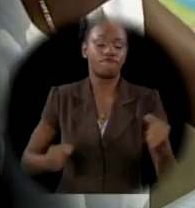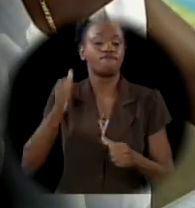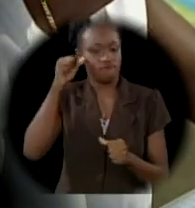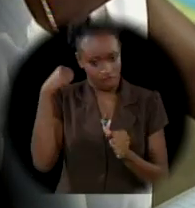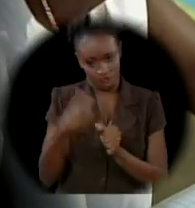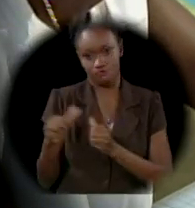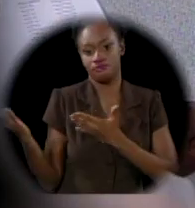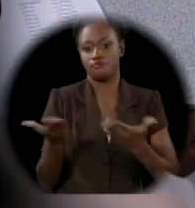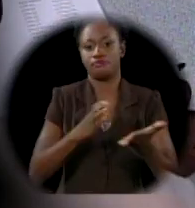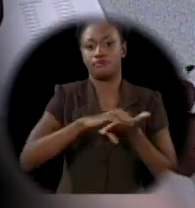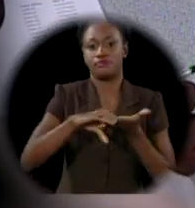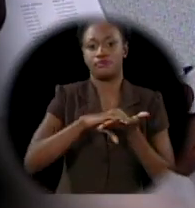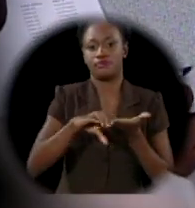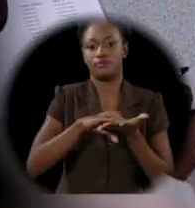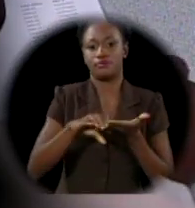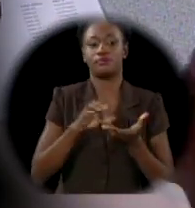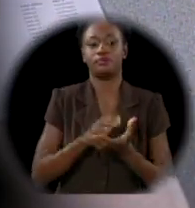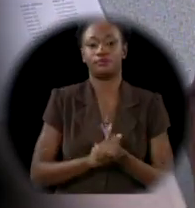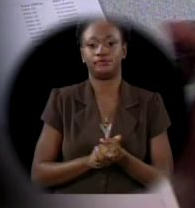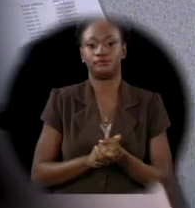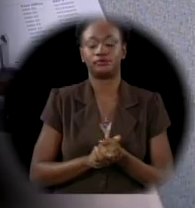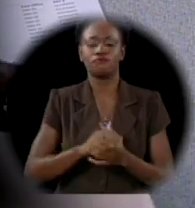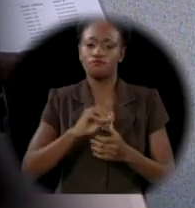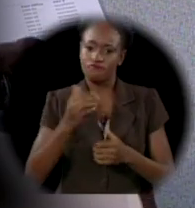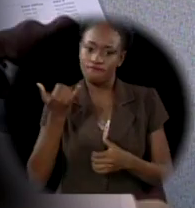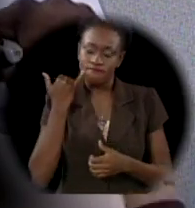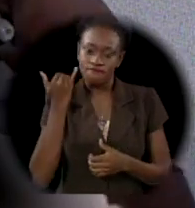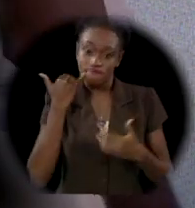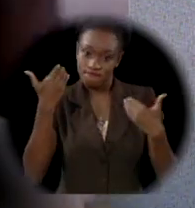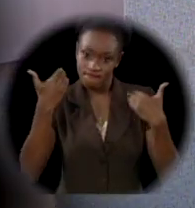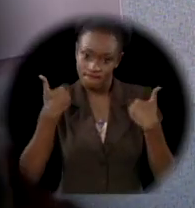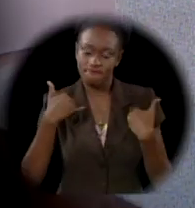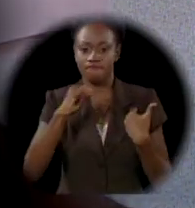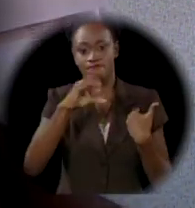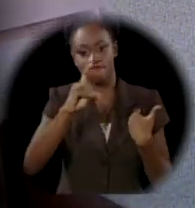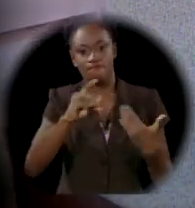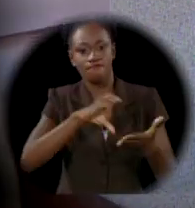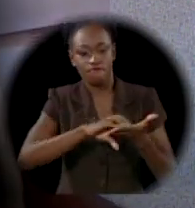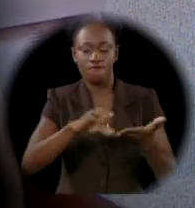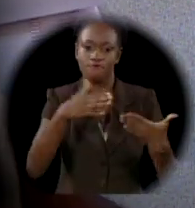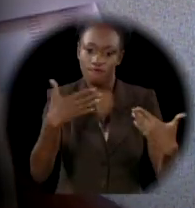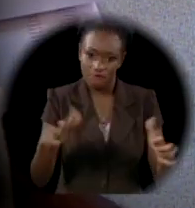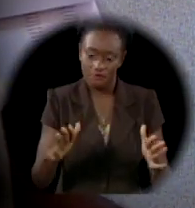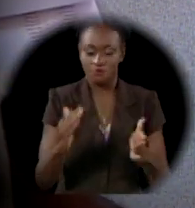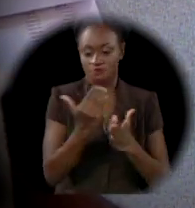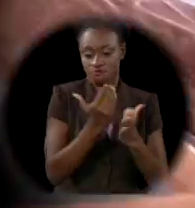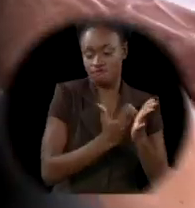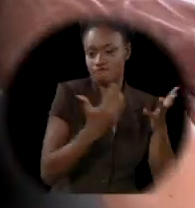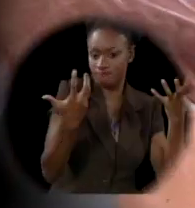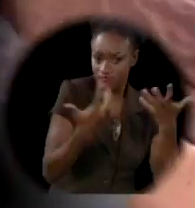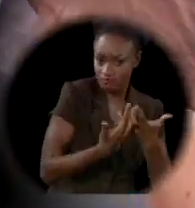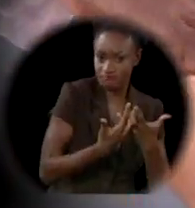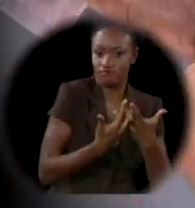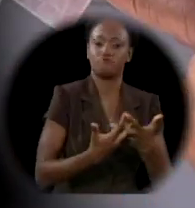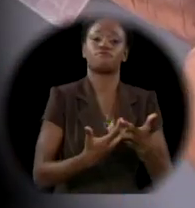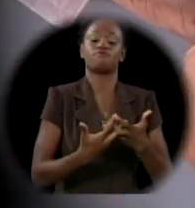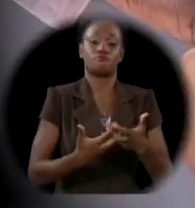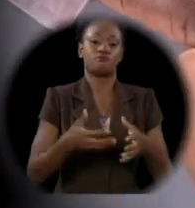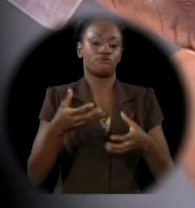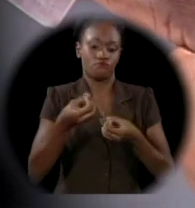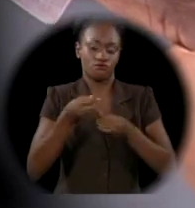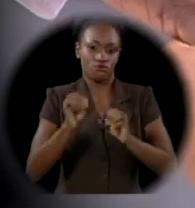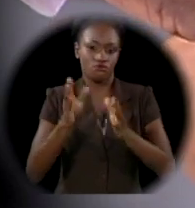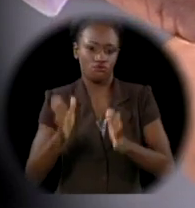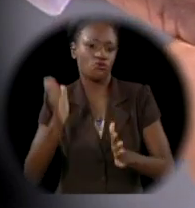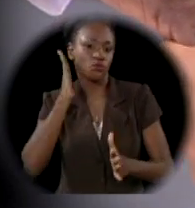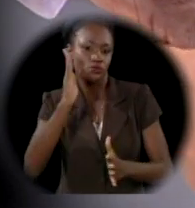Day. Once your identity has been confirmed and your name has been found on the list, the presiding officer will then